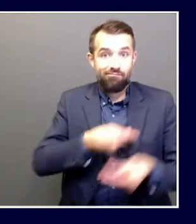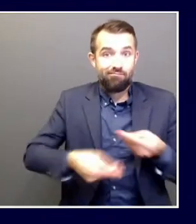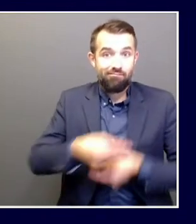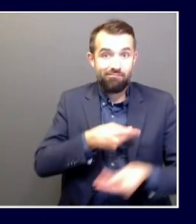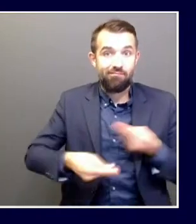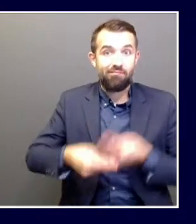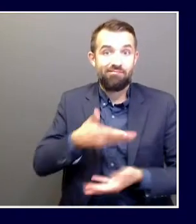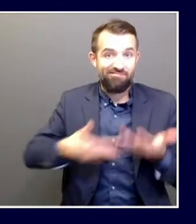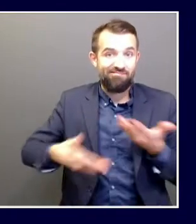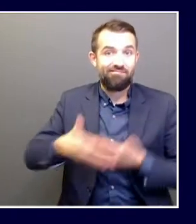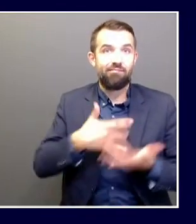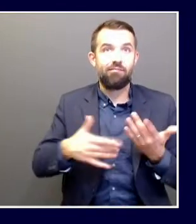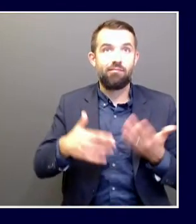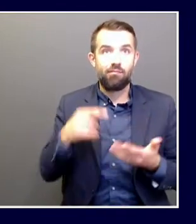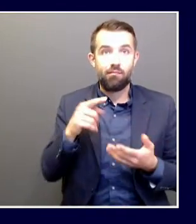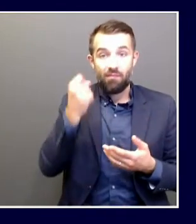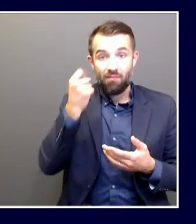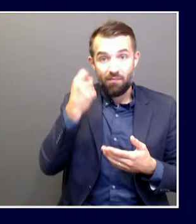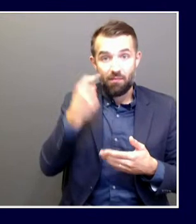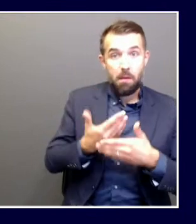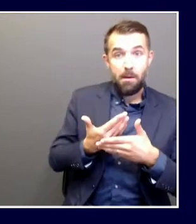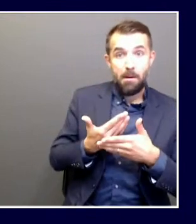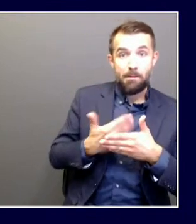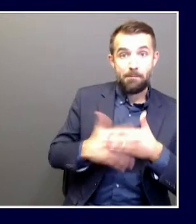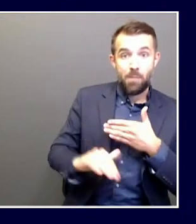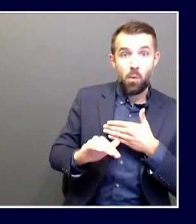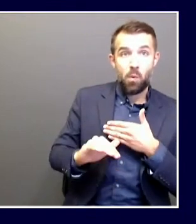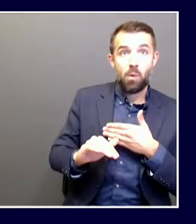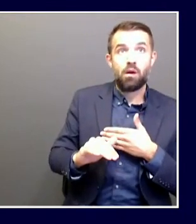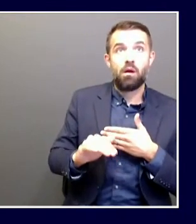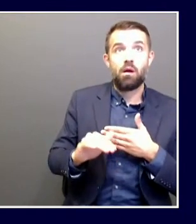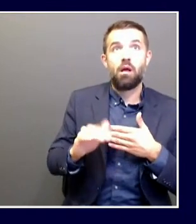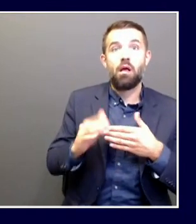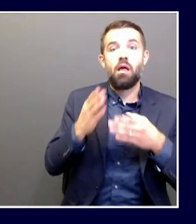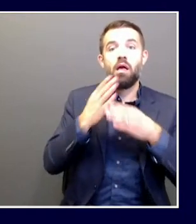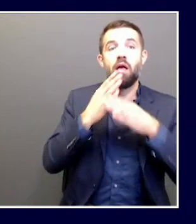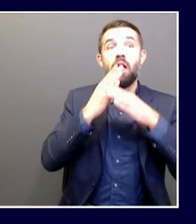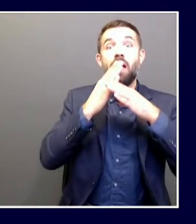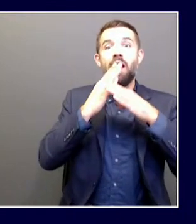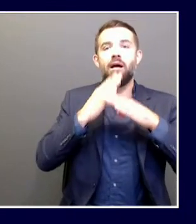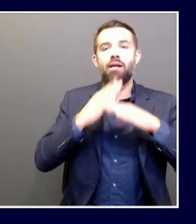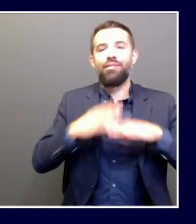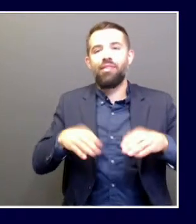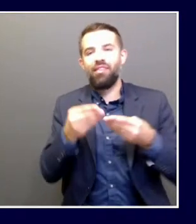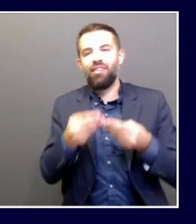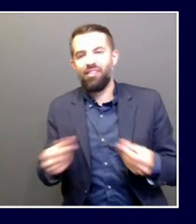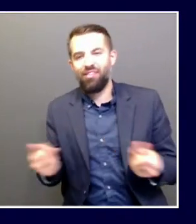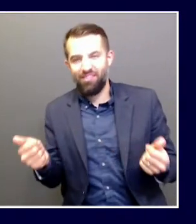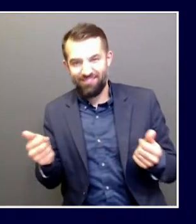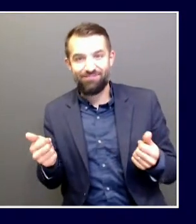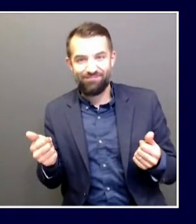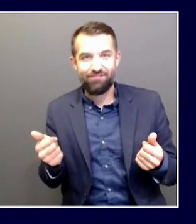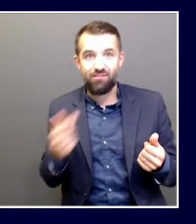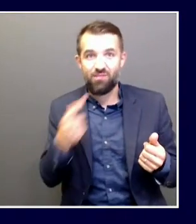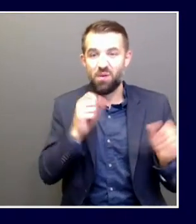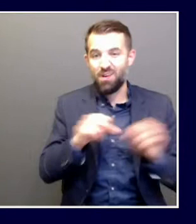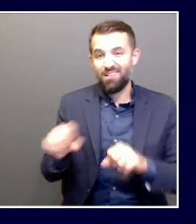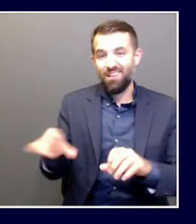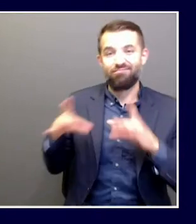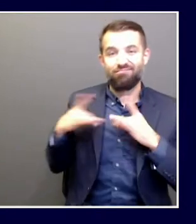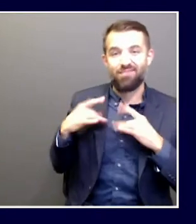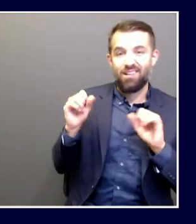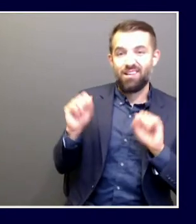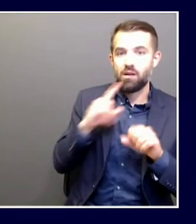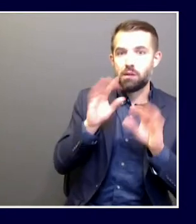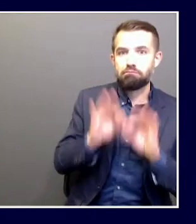parents, grandparents, for everyone around the baby to be vaccinated to create as much of a protective bubble as possible.